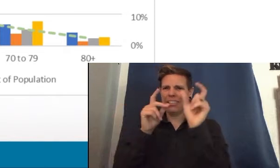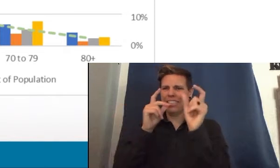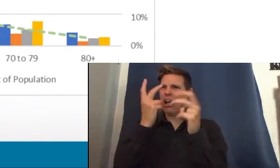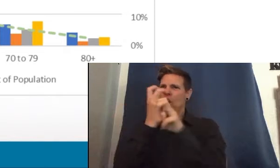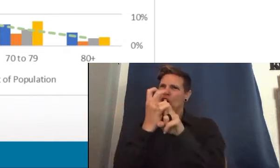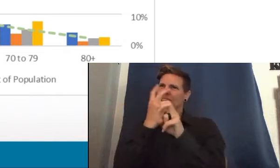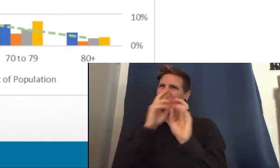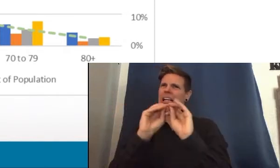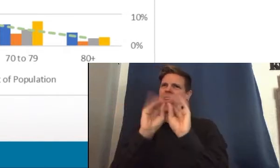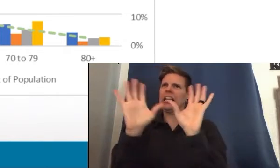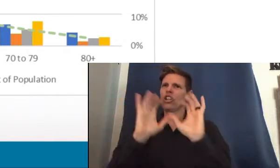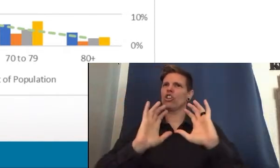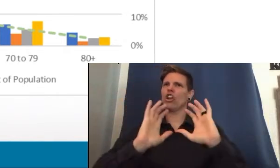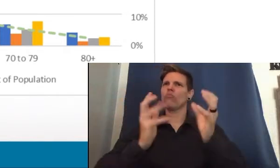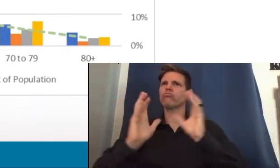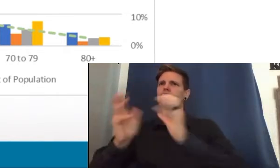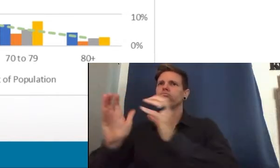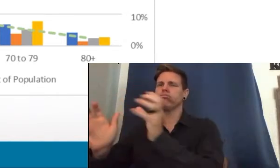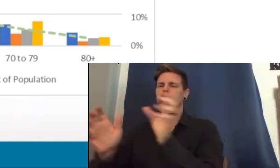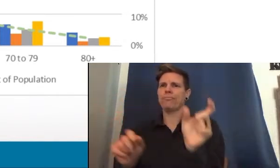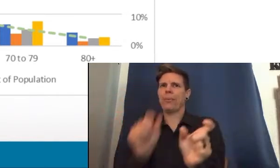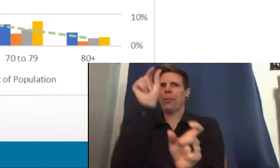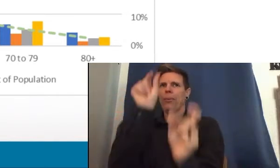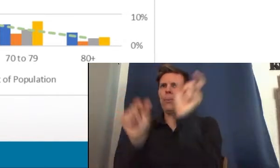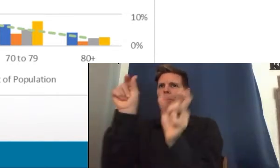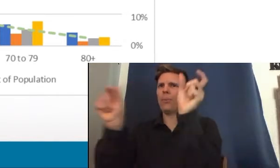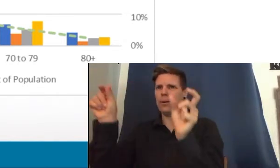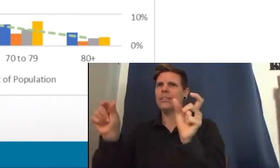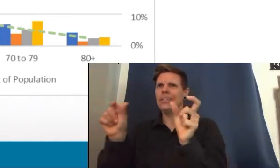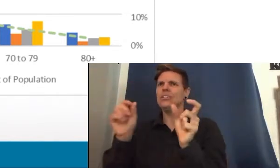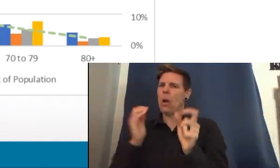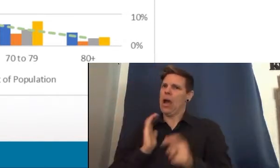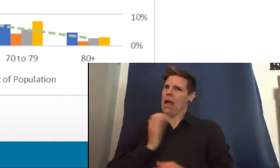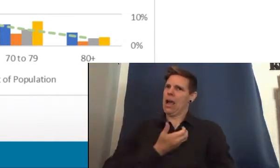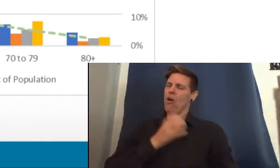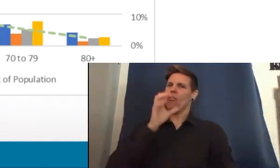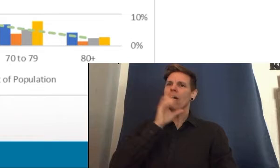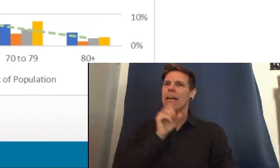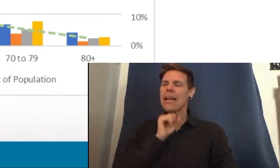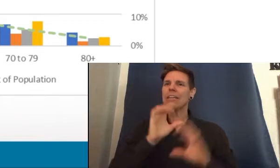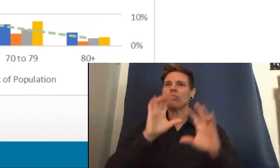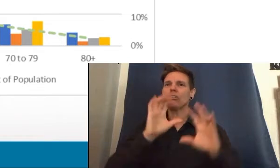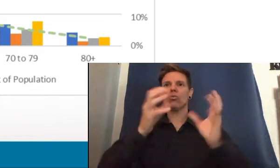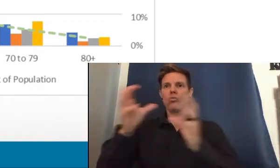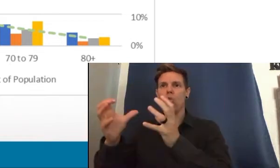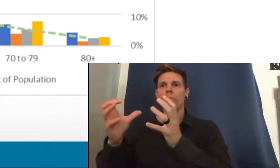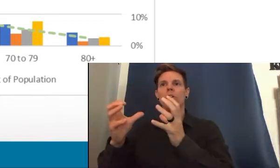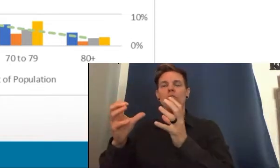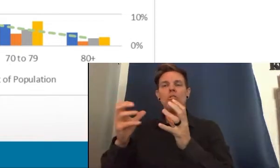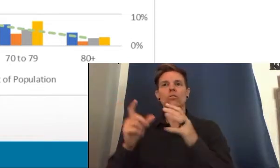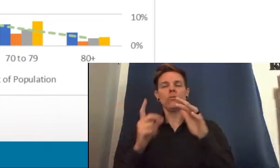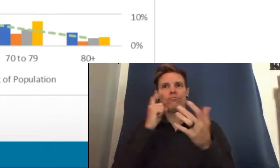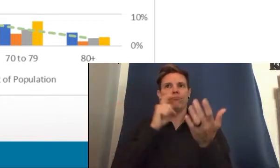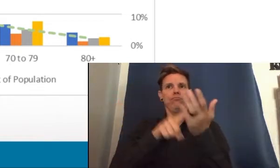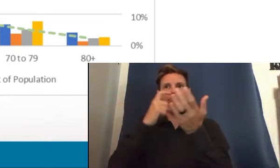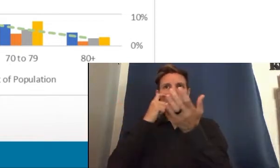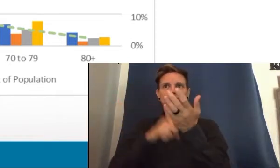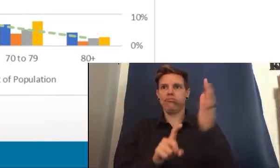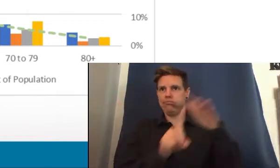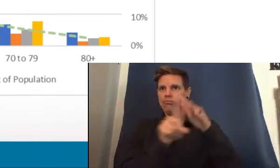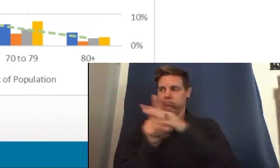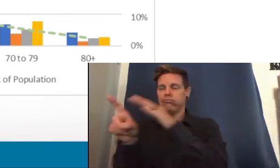showing here. So the age groups that are really getting to us in terms of going out there and acquiring the disease are